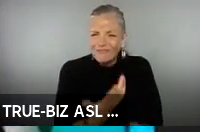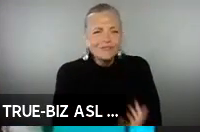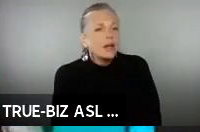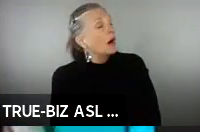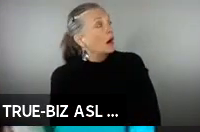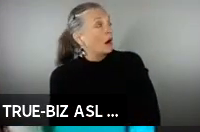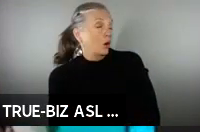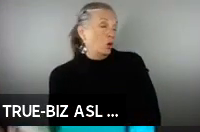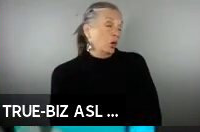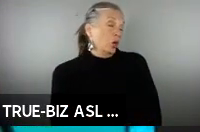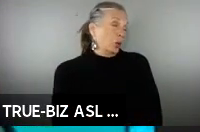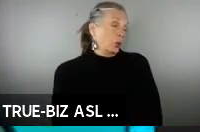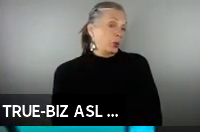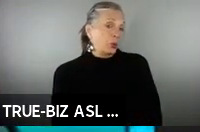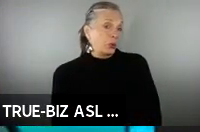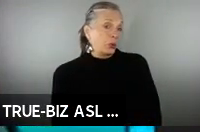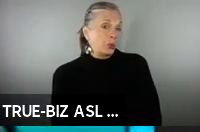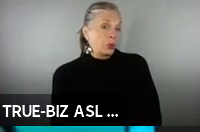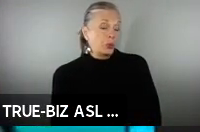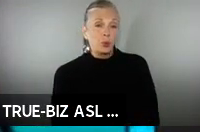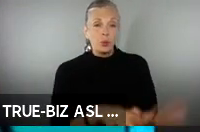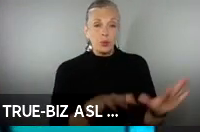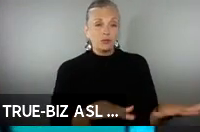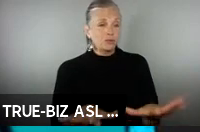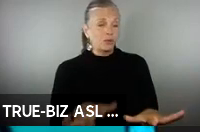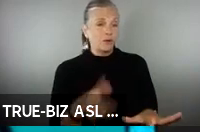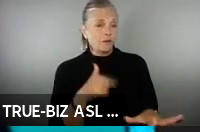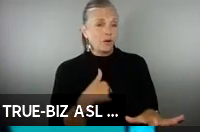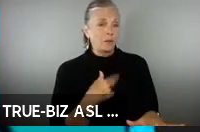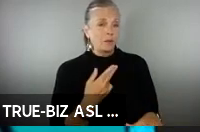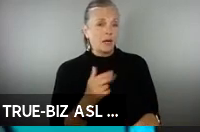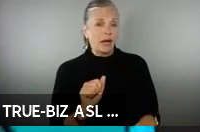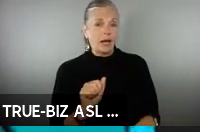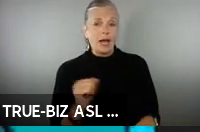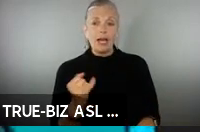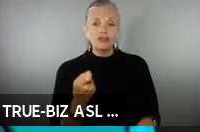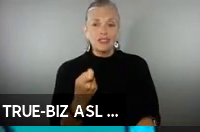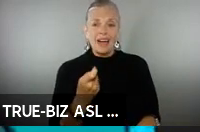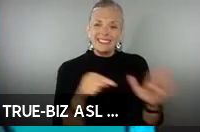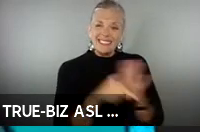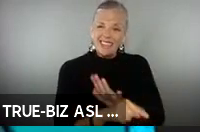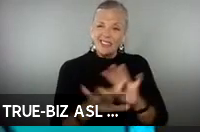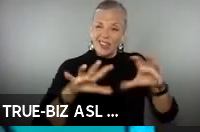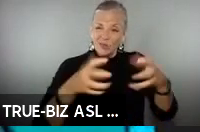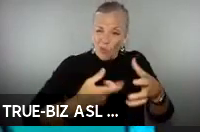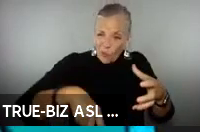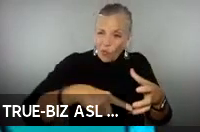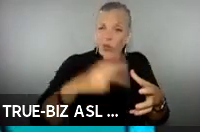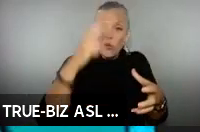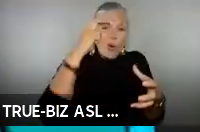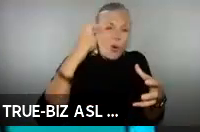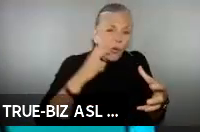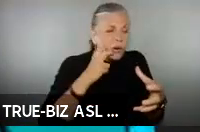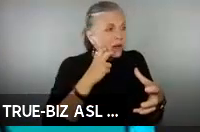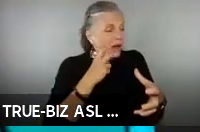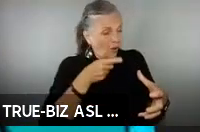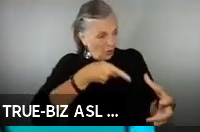Ooh, far too sunny for my taste. Ajax killed a herd of goats. Did he forget the chocolates, too? Are you